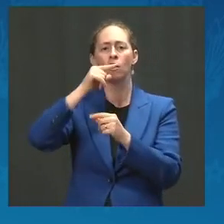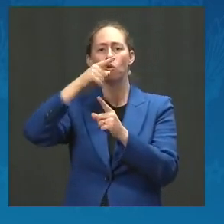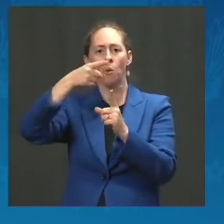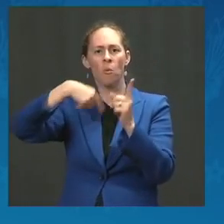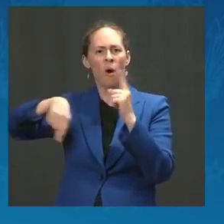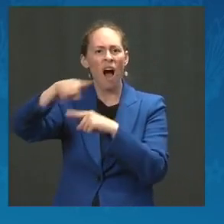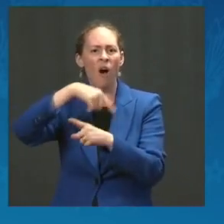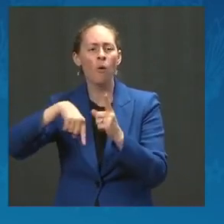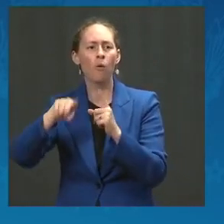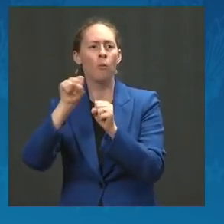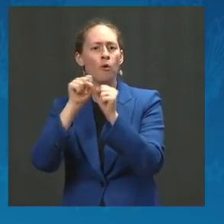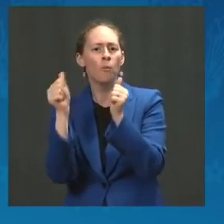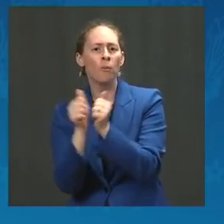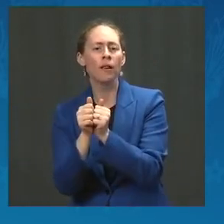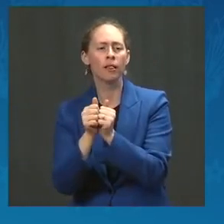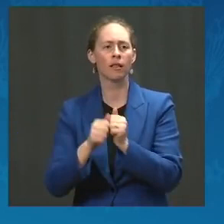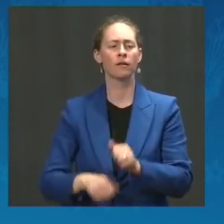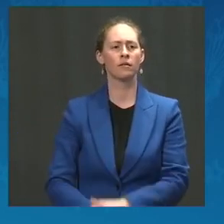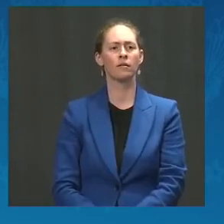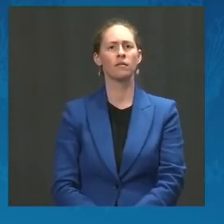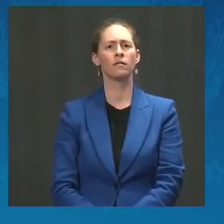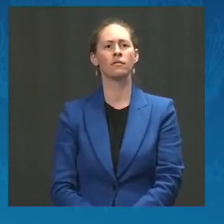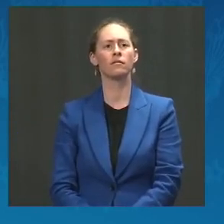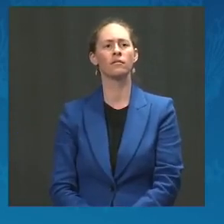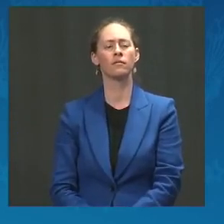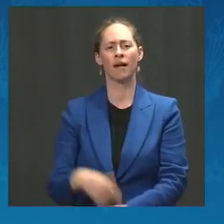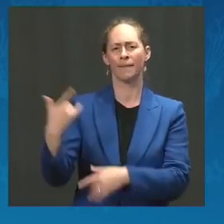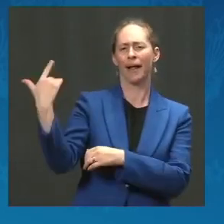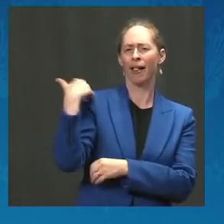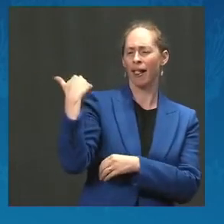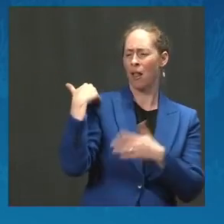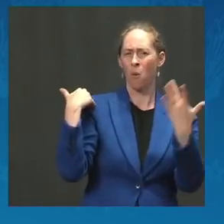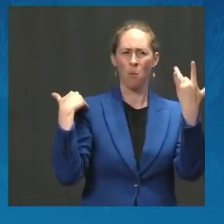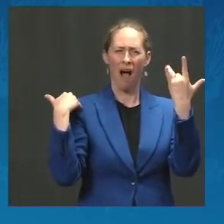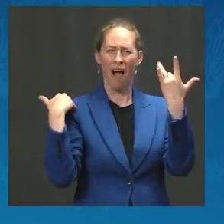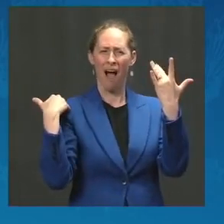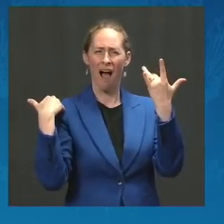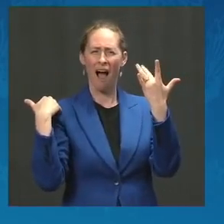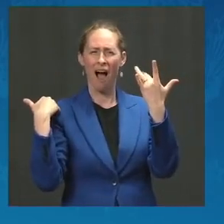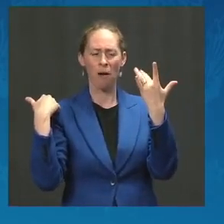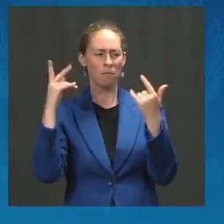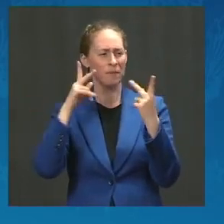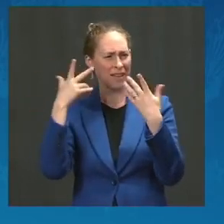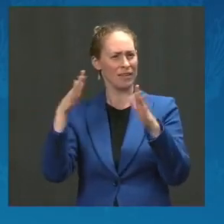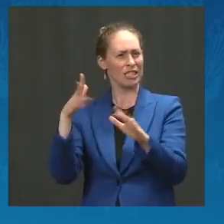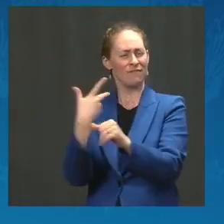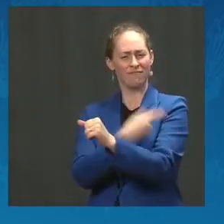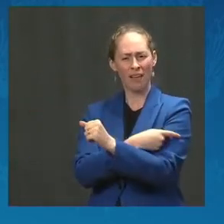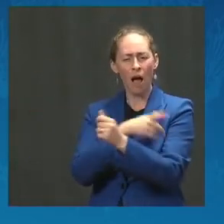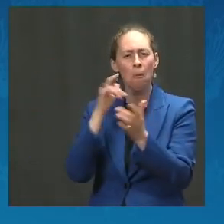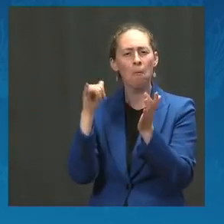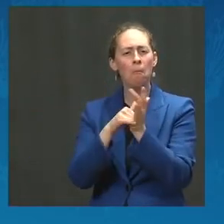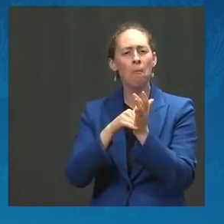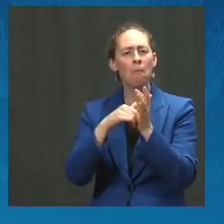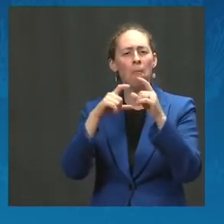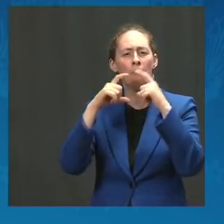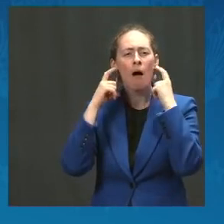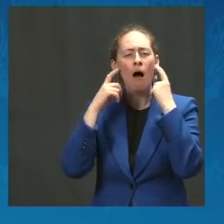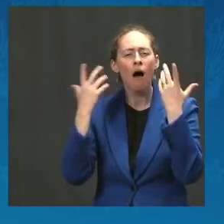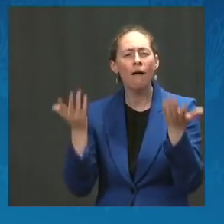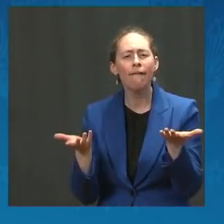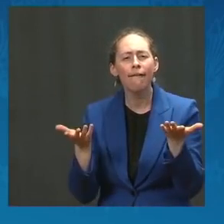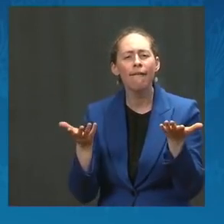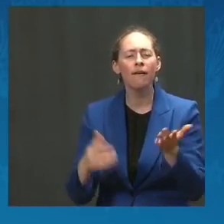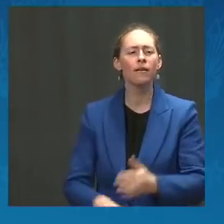as pointed out, I was asked a question about why would people who have already been vaccinated get it? Well, you got anywhere from 2 to 3% on